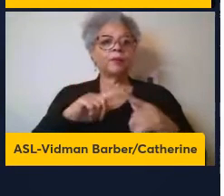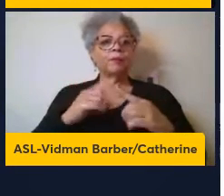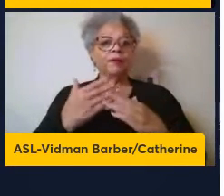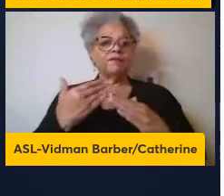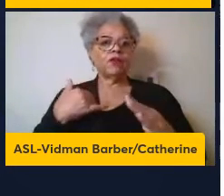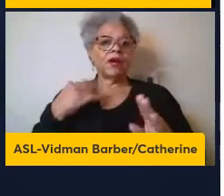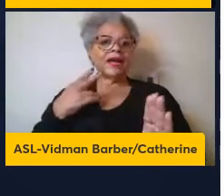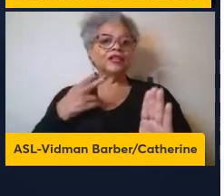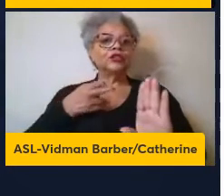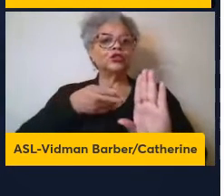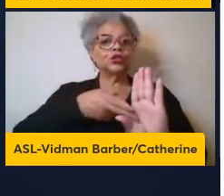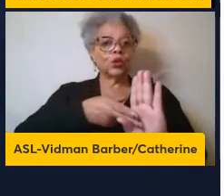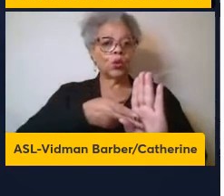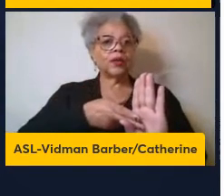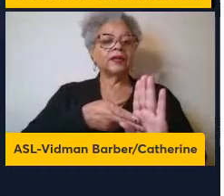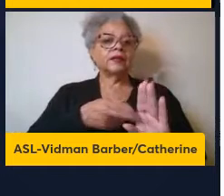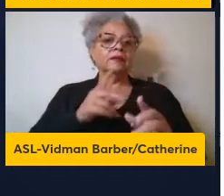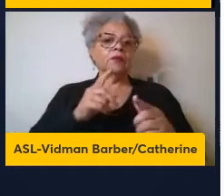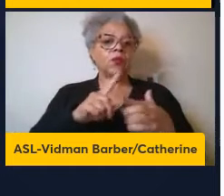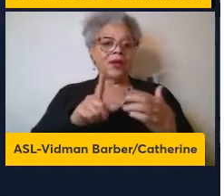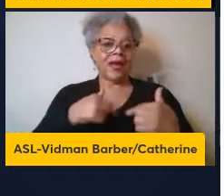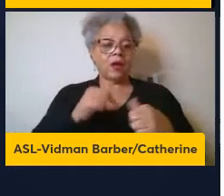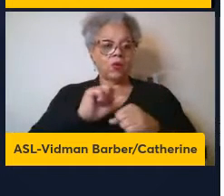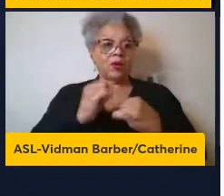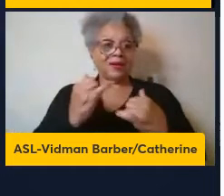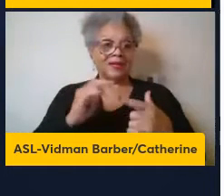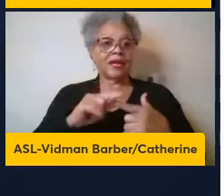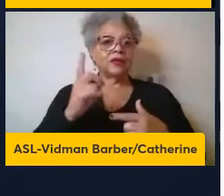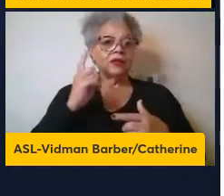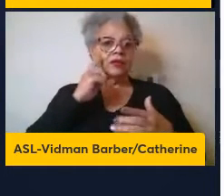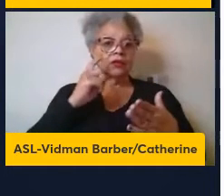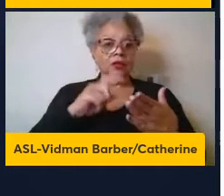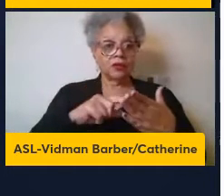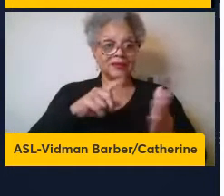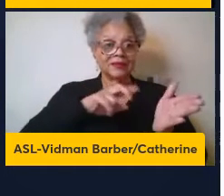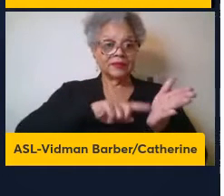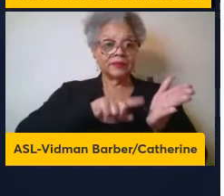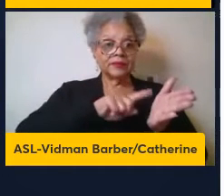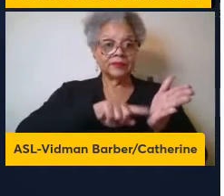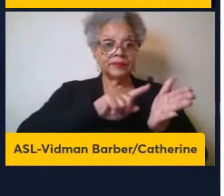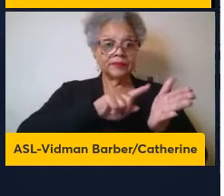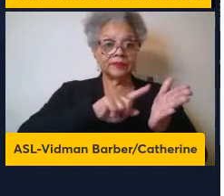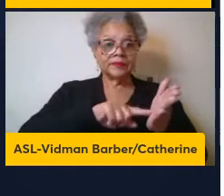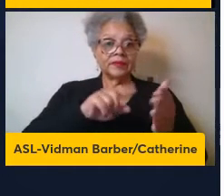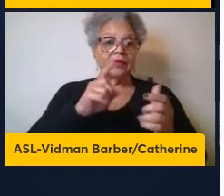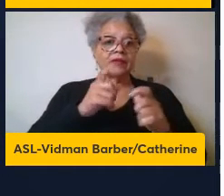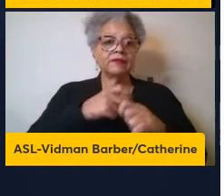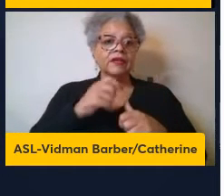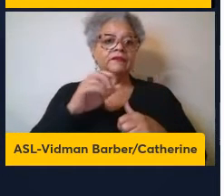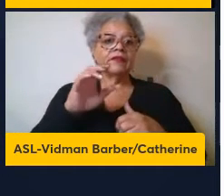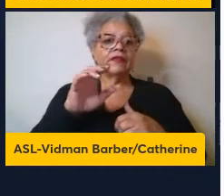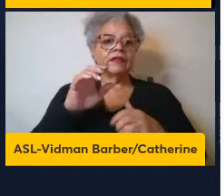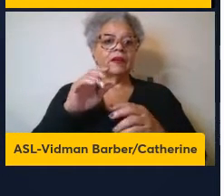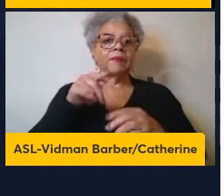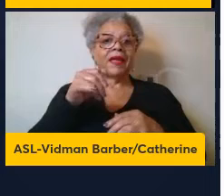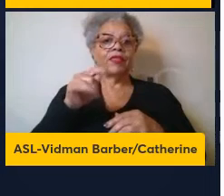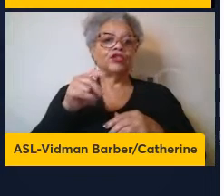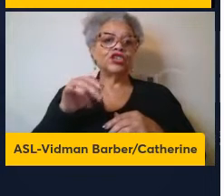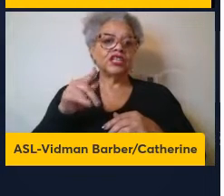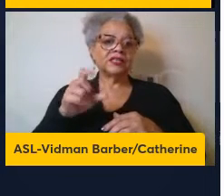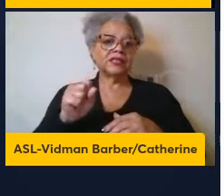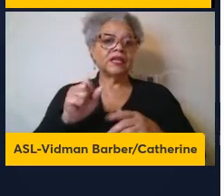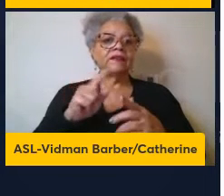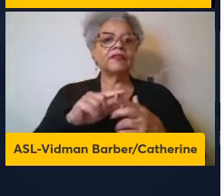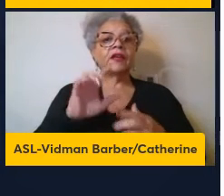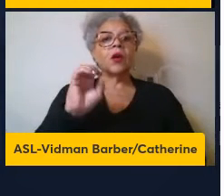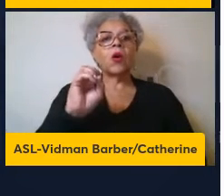Lab, they found that the olfactory bulb is visibly damaged during experimental cerebral malaria pathogenesis. The olfactory bulb is